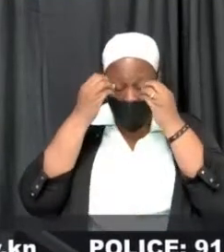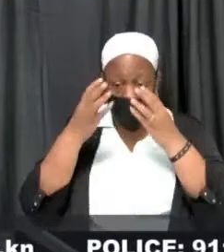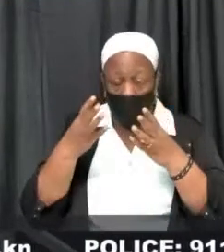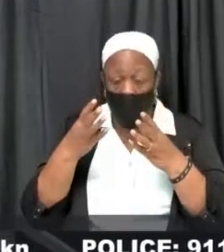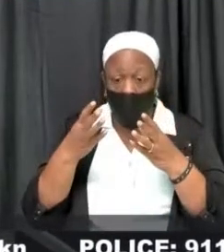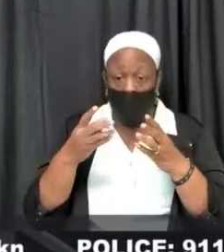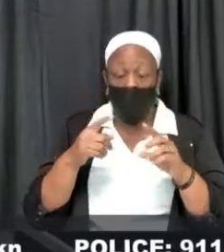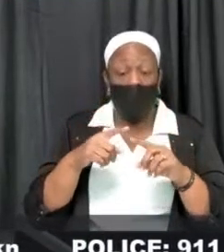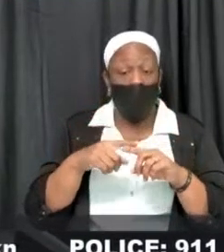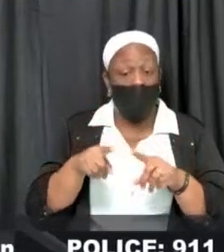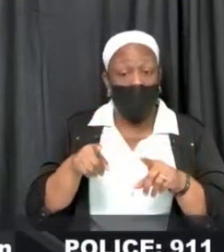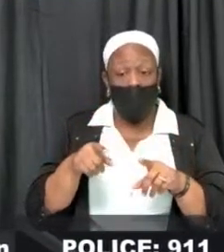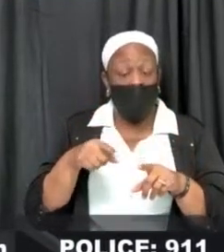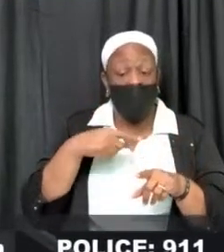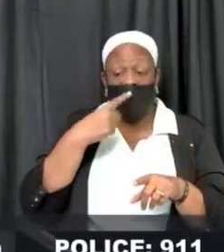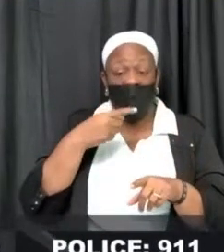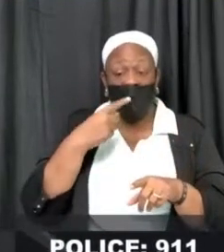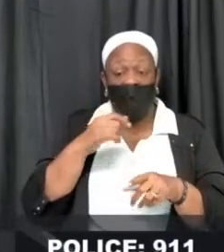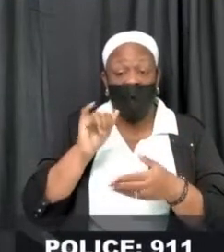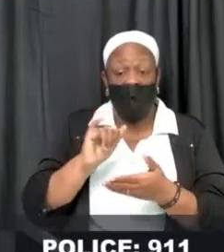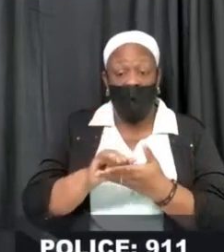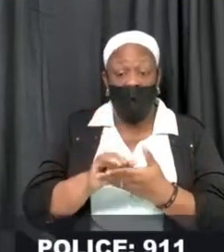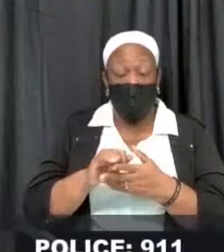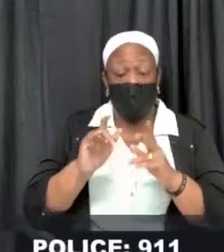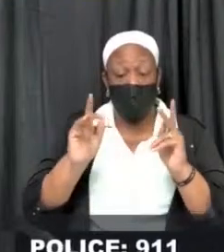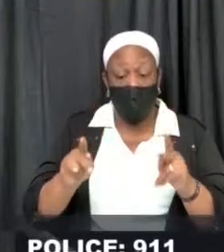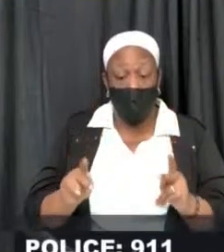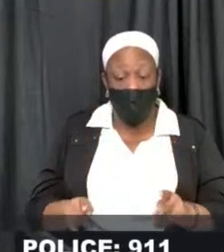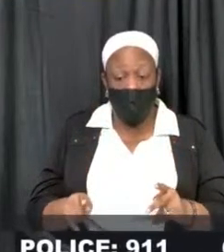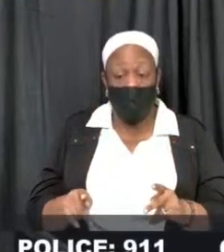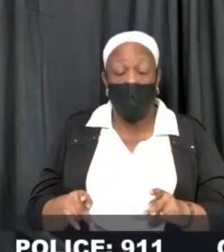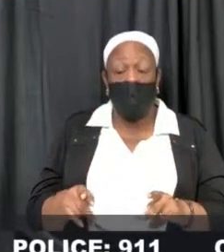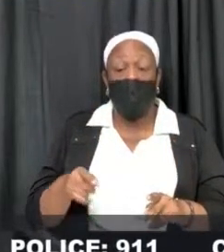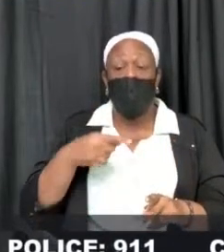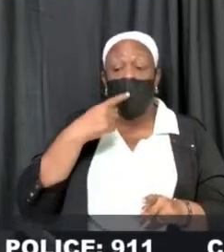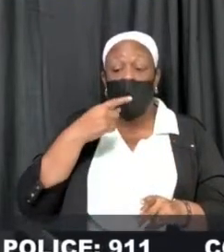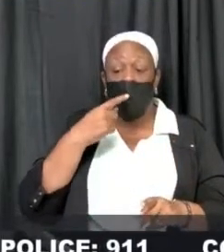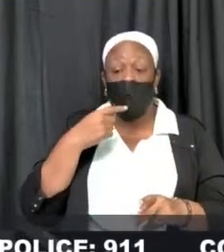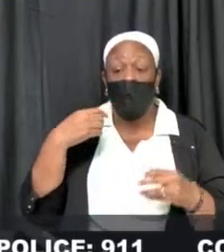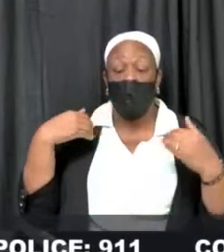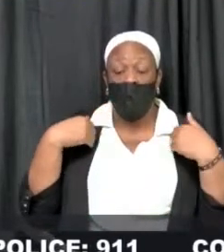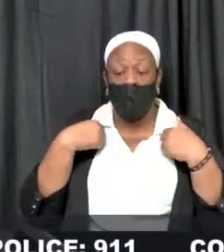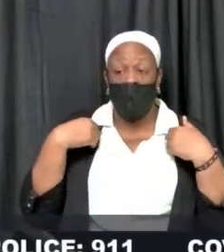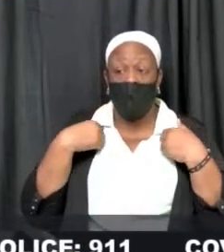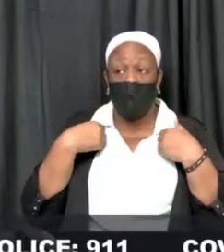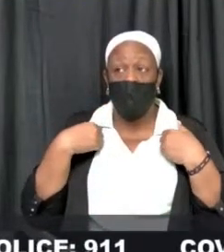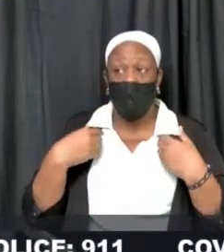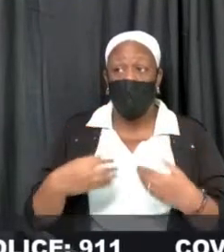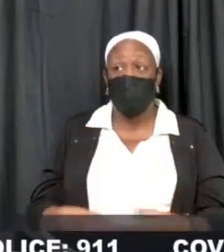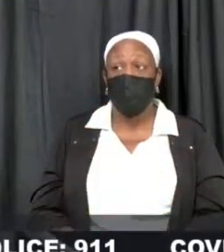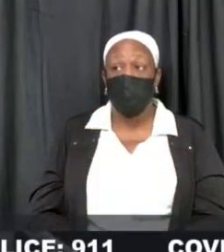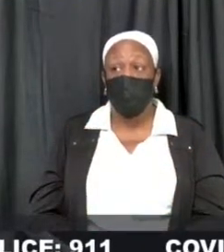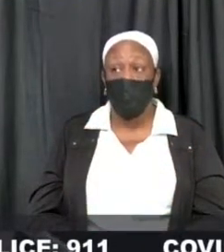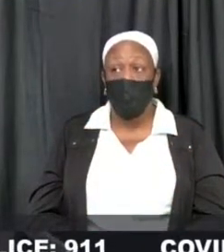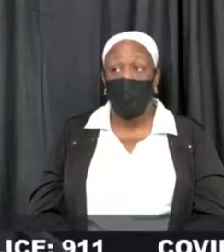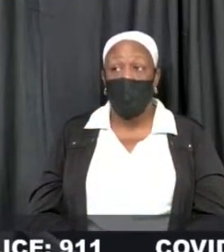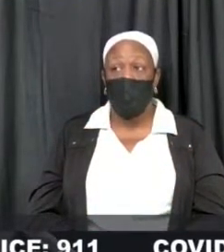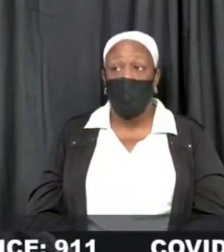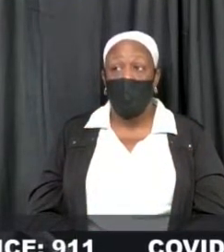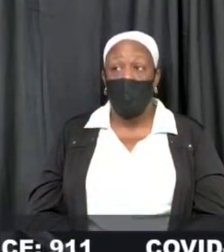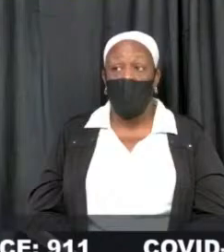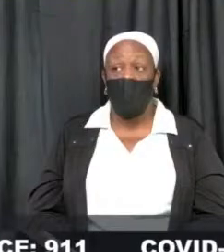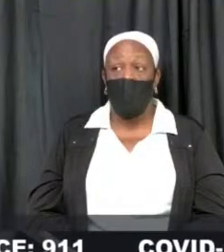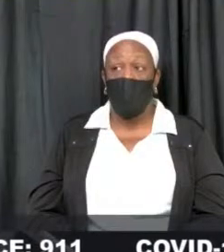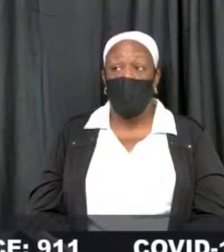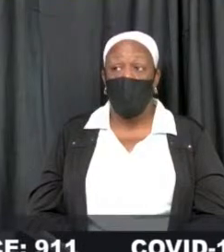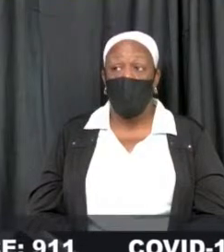of course, you know what the Biomedical Research Foundation does at Lower Boreal,